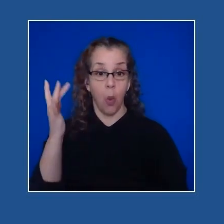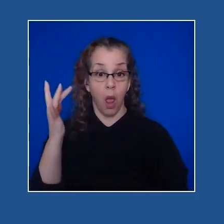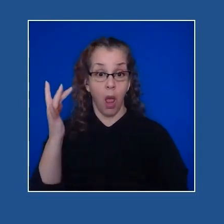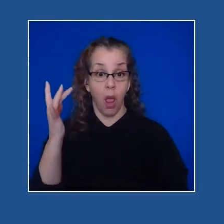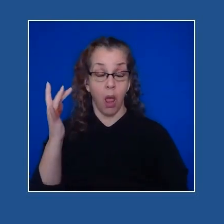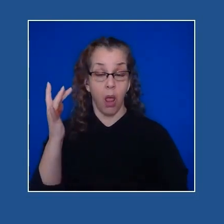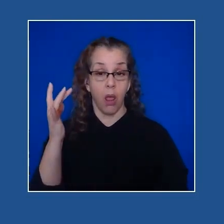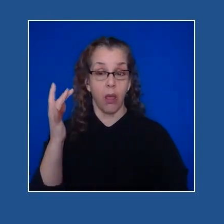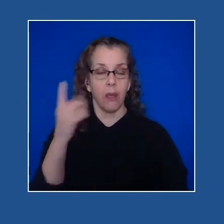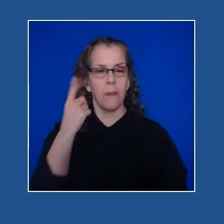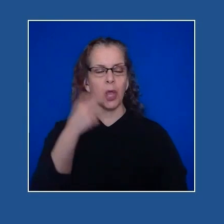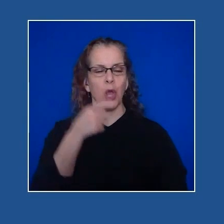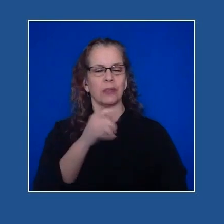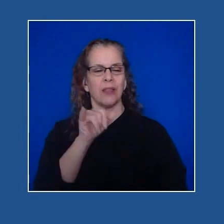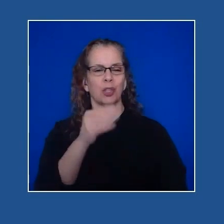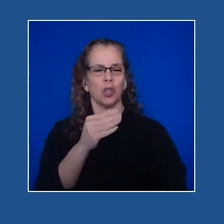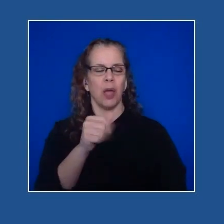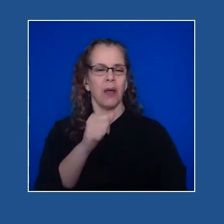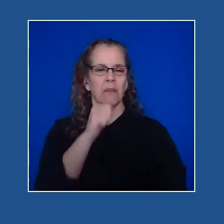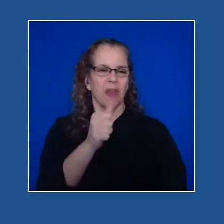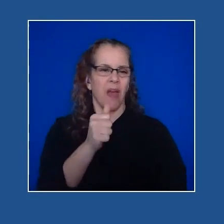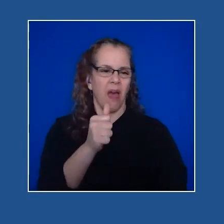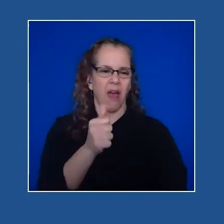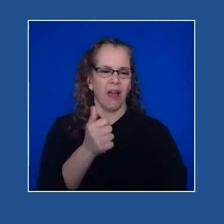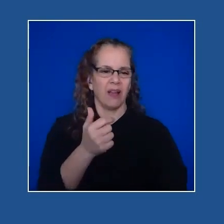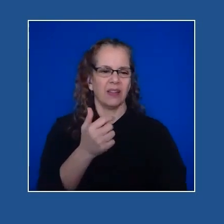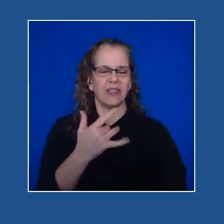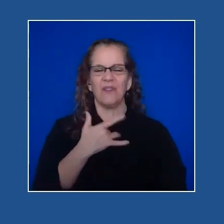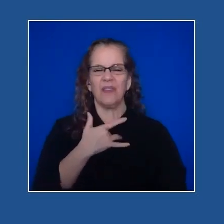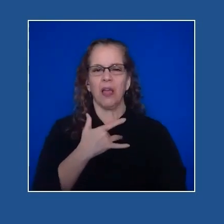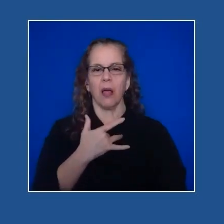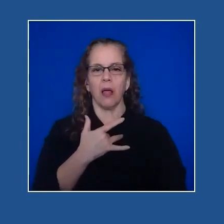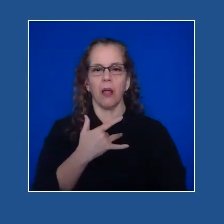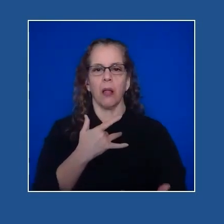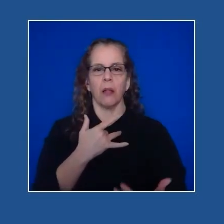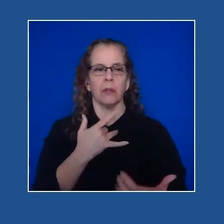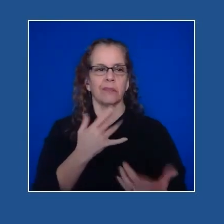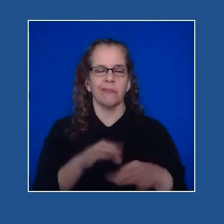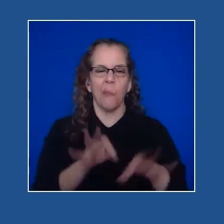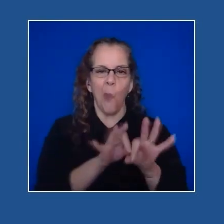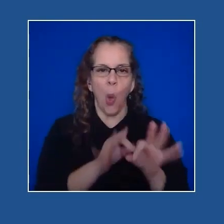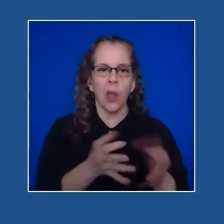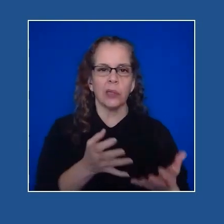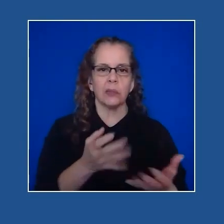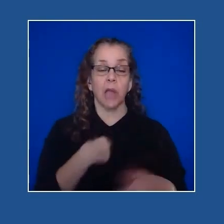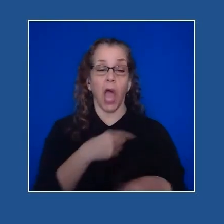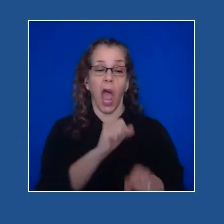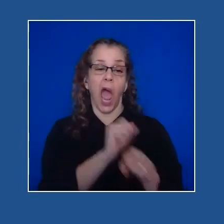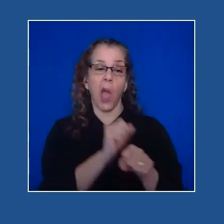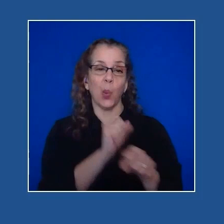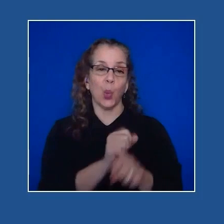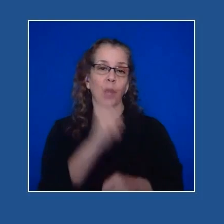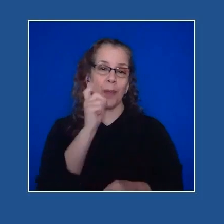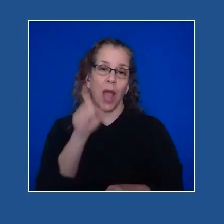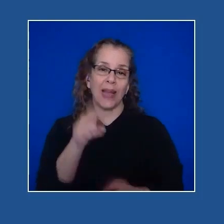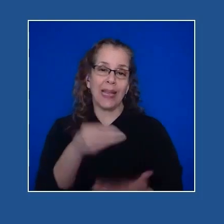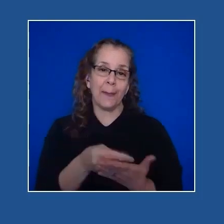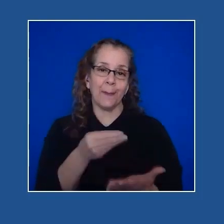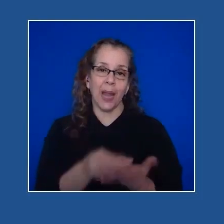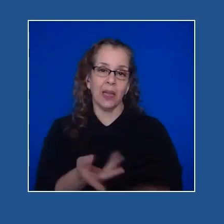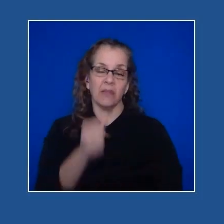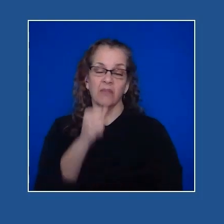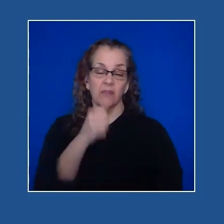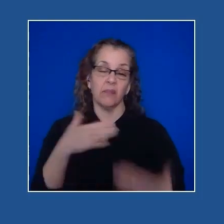to be meaningful for men, that they work because they need to work and not necessarily because they enjoy their